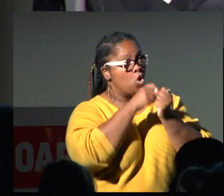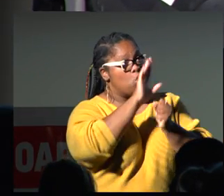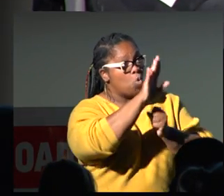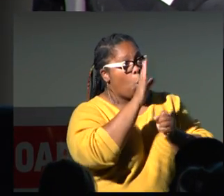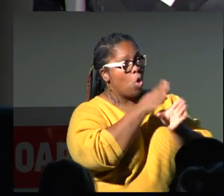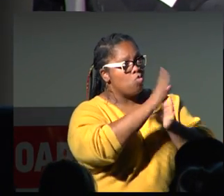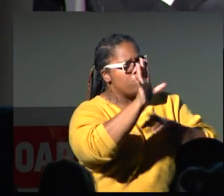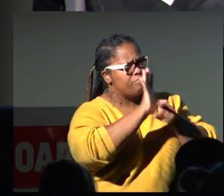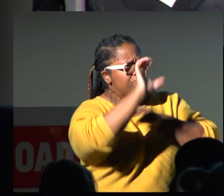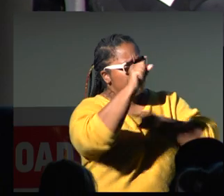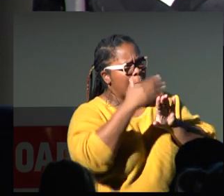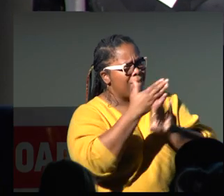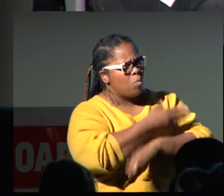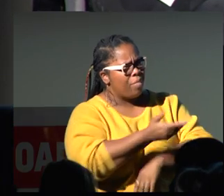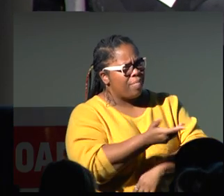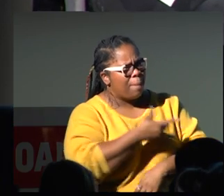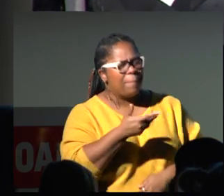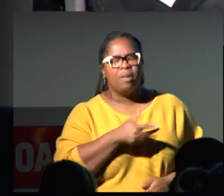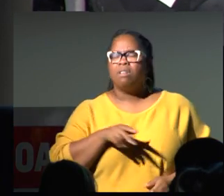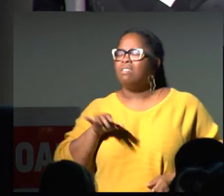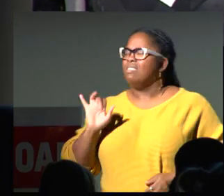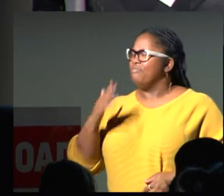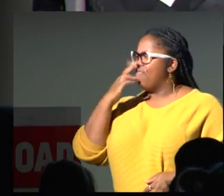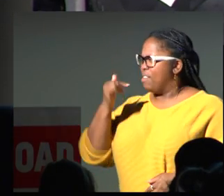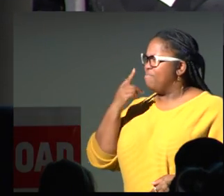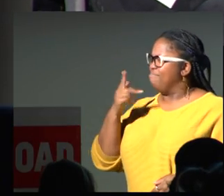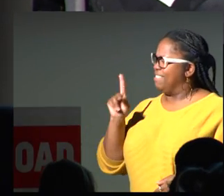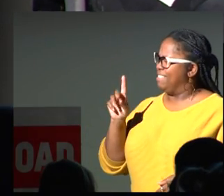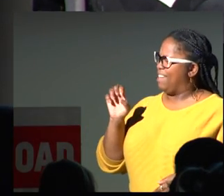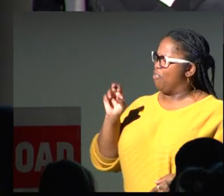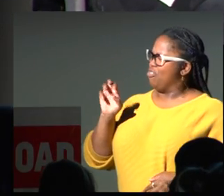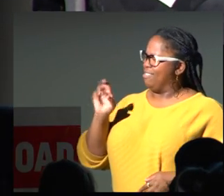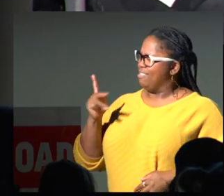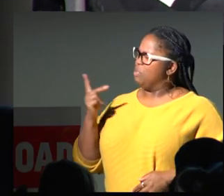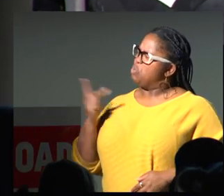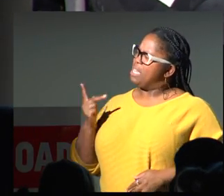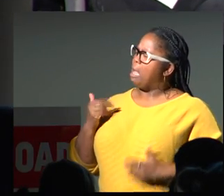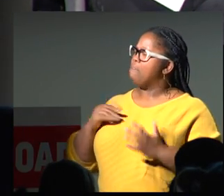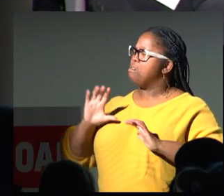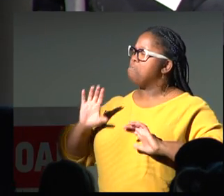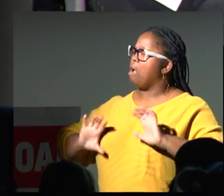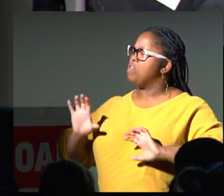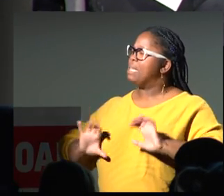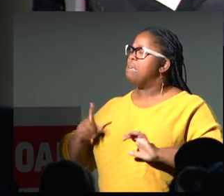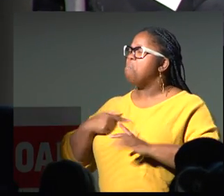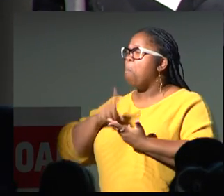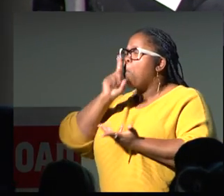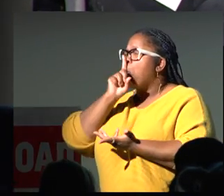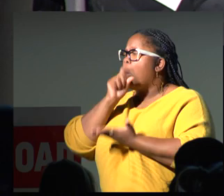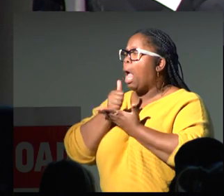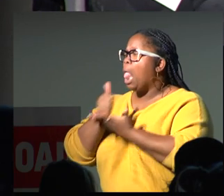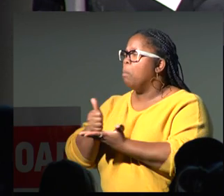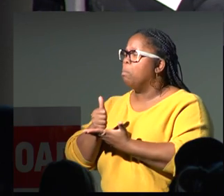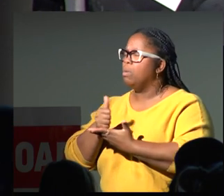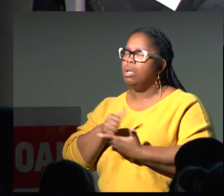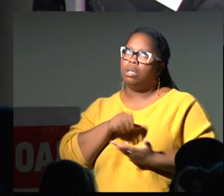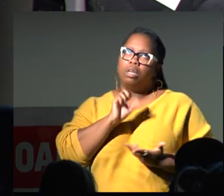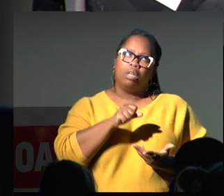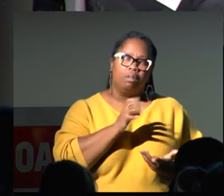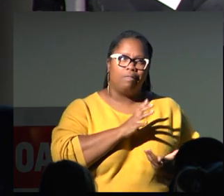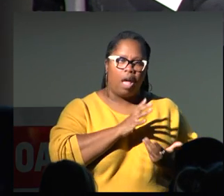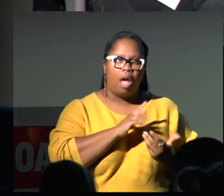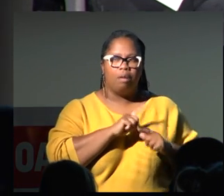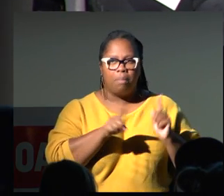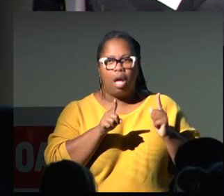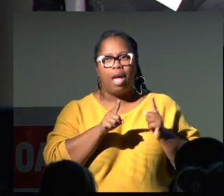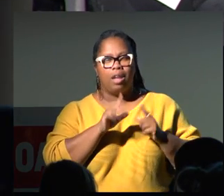off before them. Well, Derek and I just had a number of conversations. Right, I wouldn't say I exactly helped him, but he would call me. Yes, but you know, on